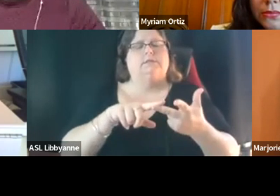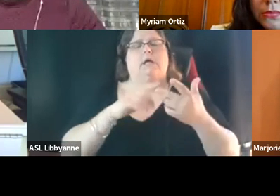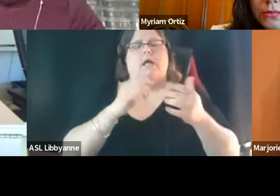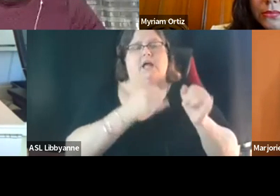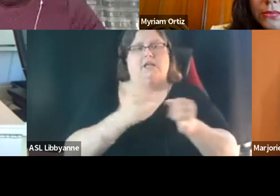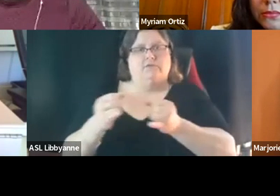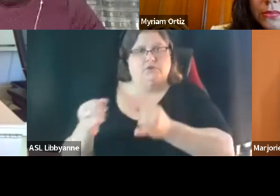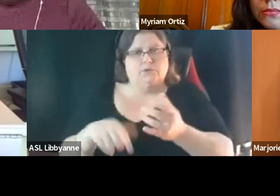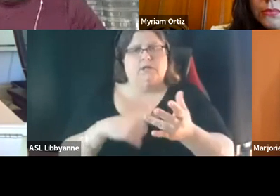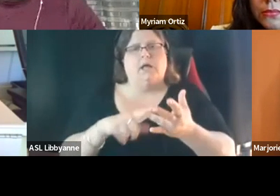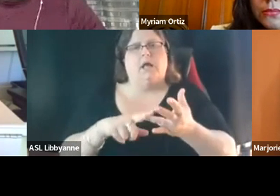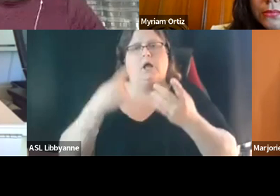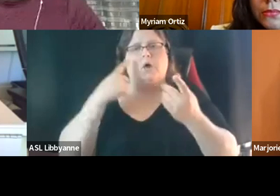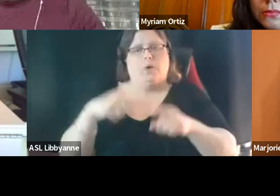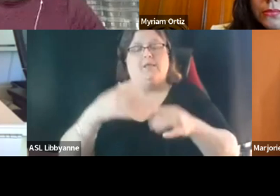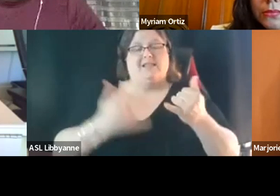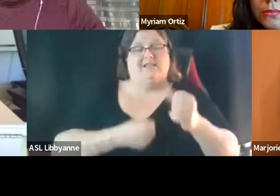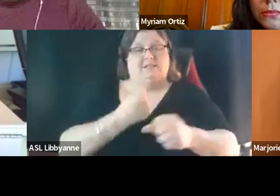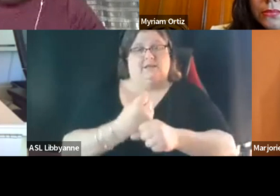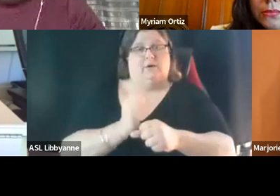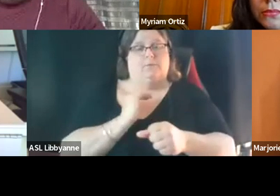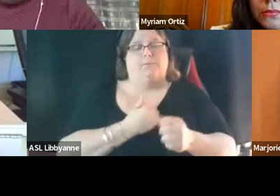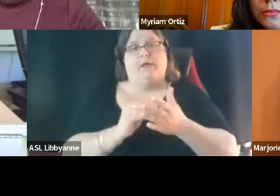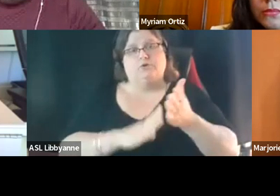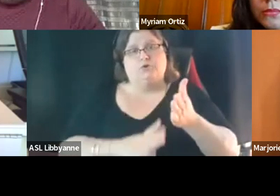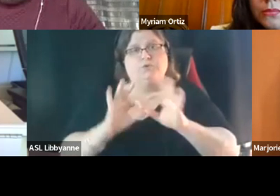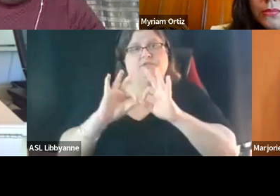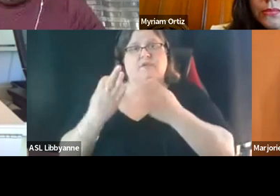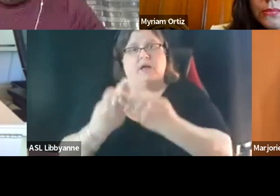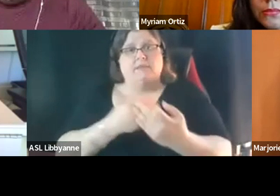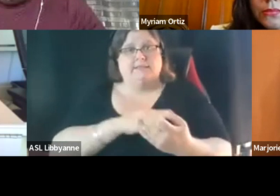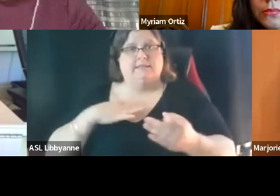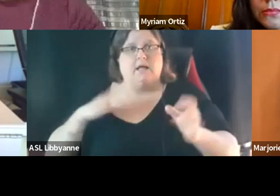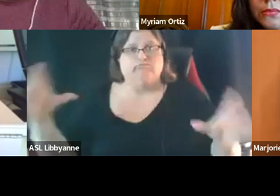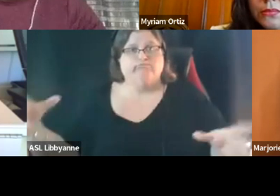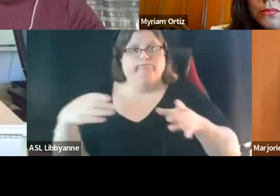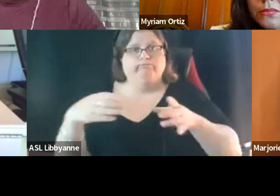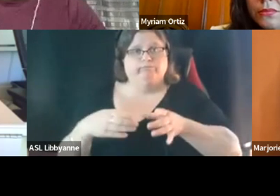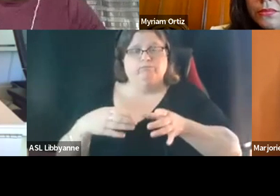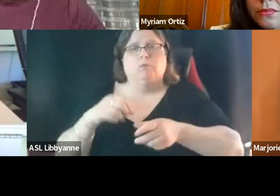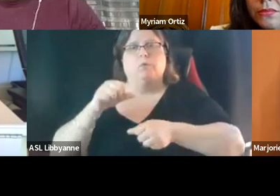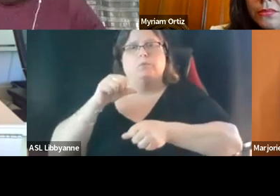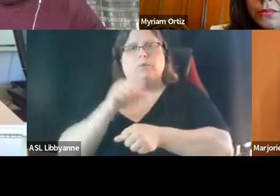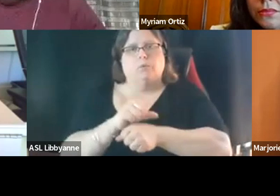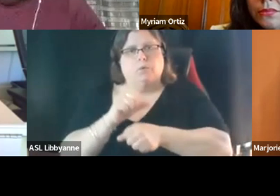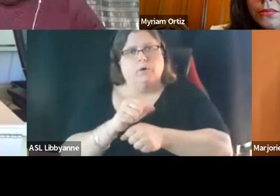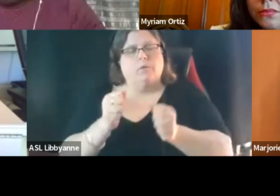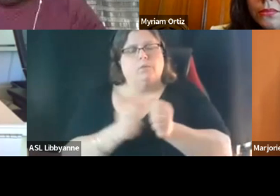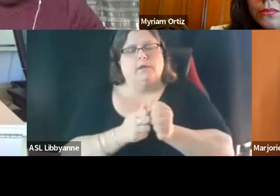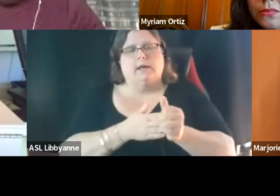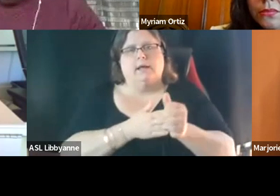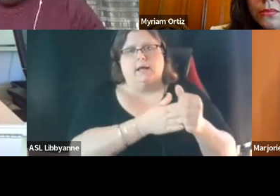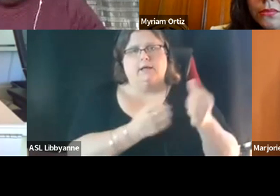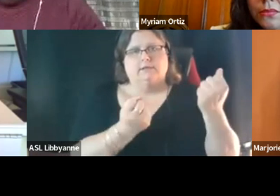in collaboration with our students, families, and staff, we have been working with the guidance and support of